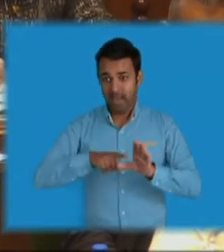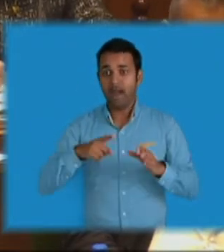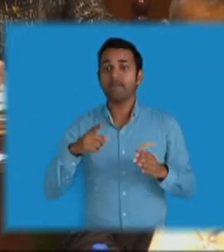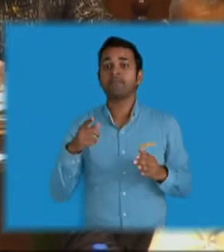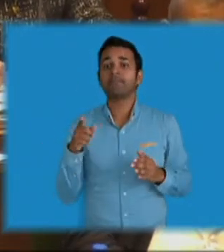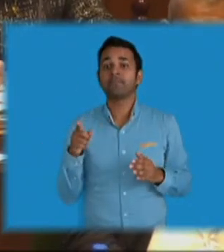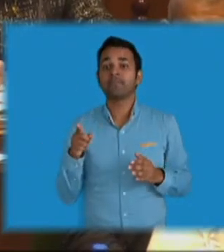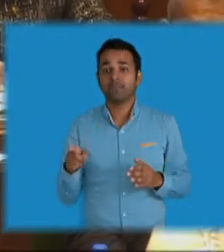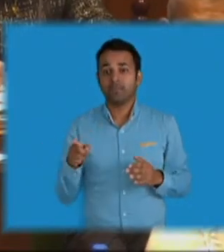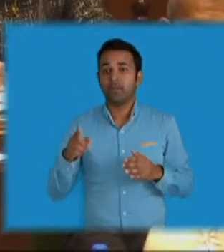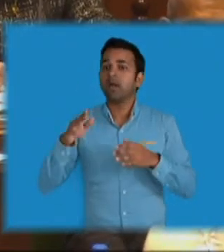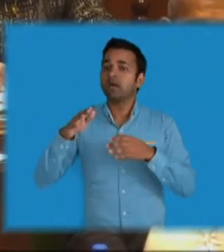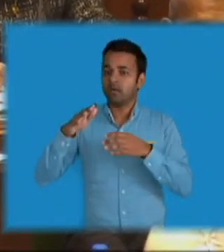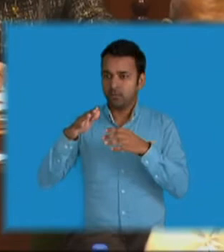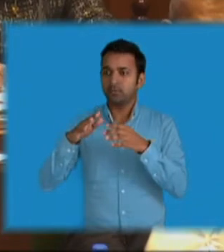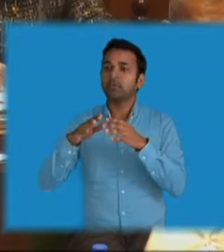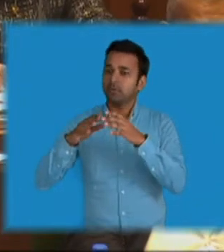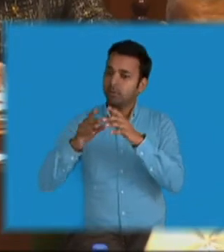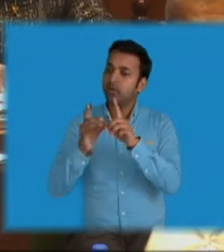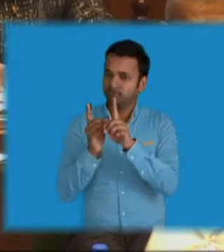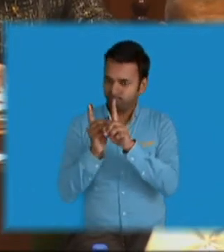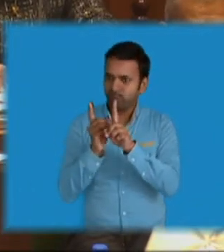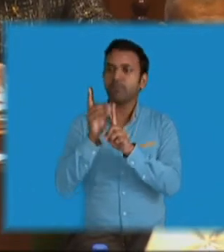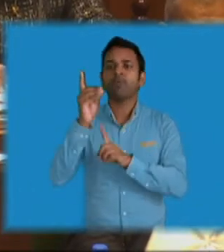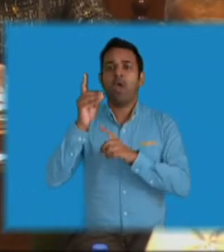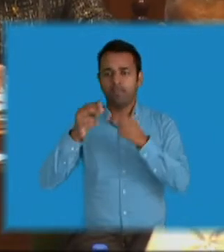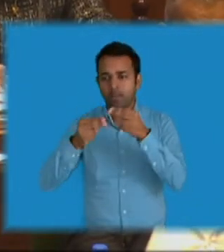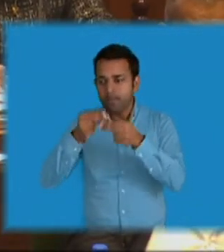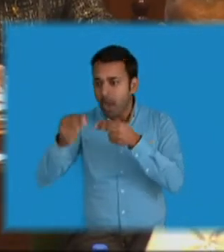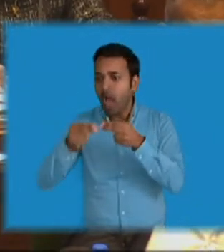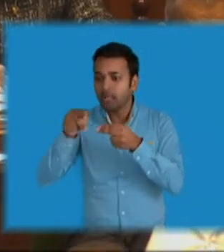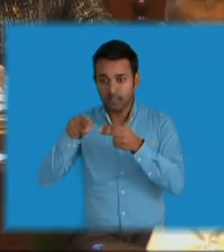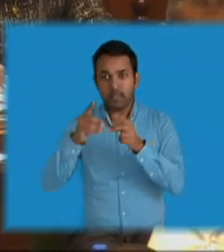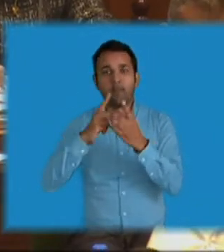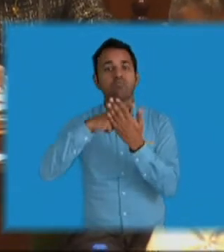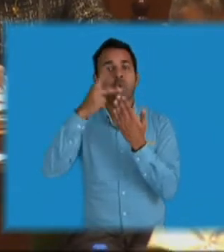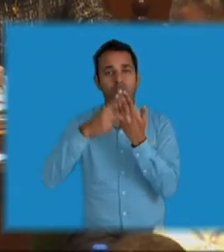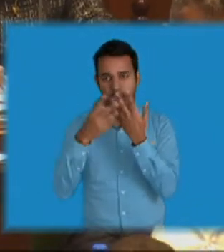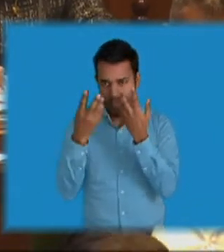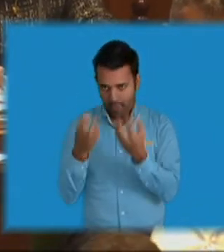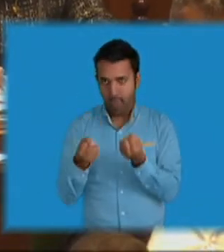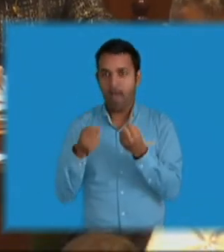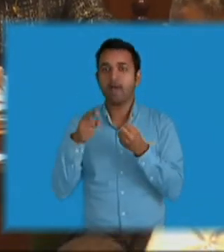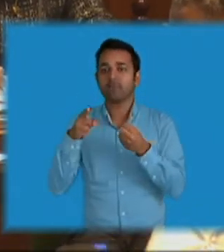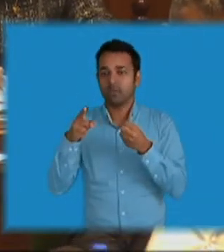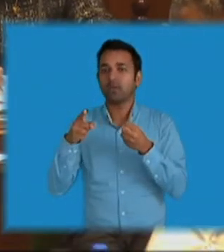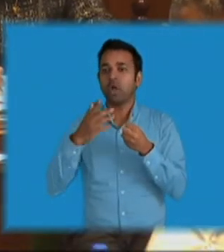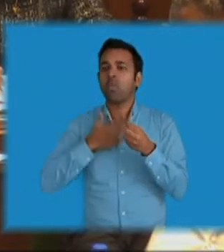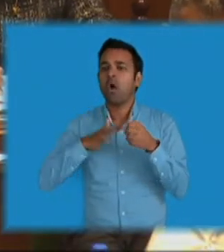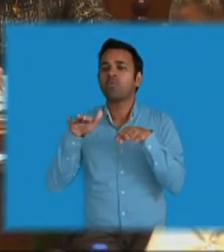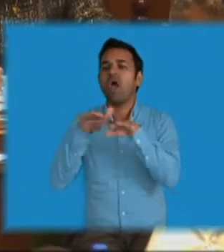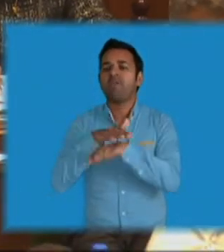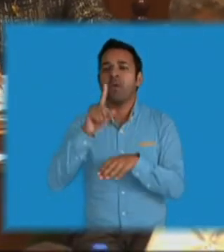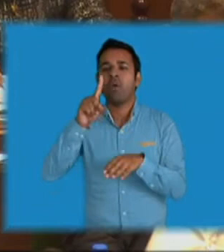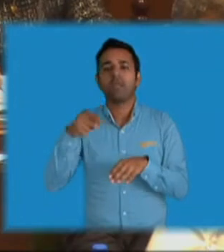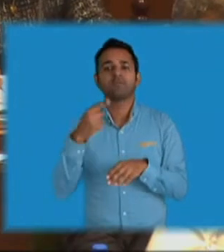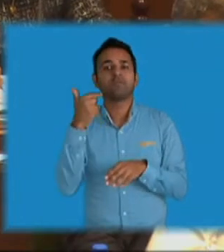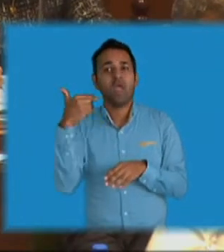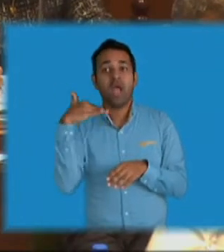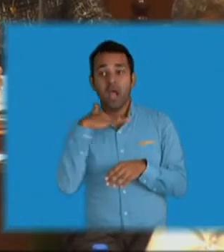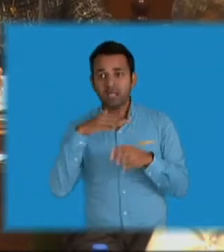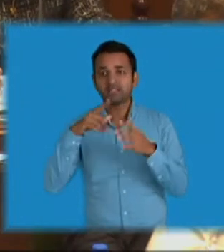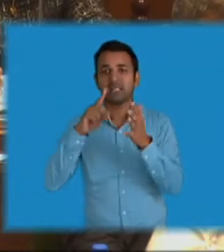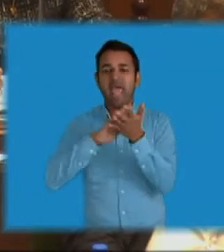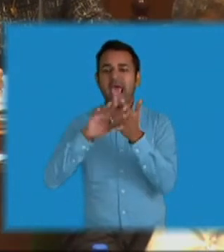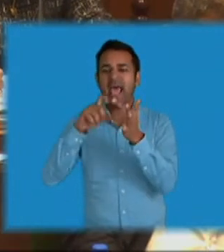reforestation program, whereby the current nursery stock can cover 1,700 hectares of new mahogany stand